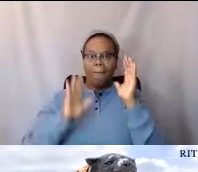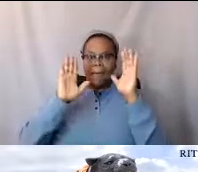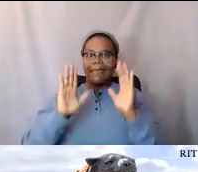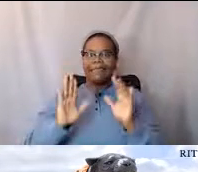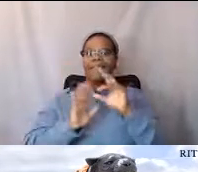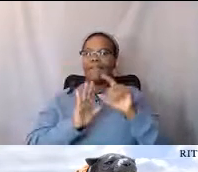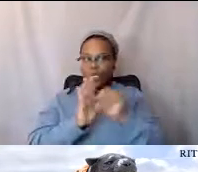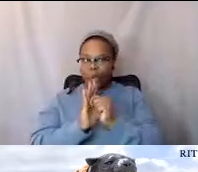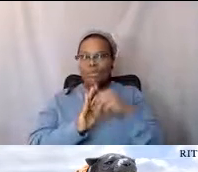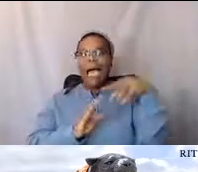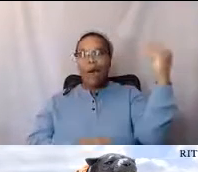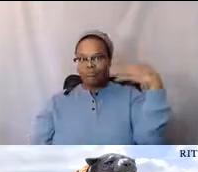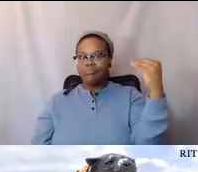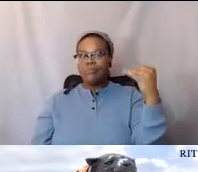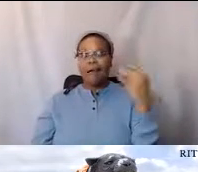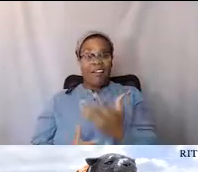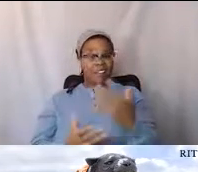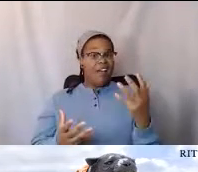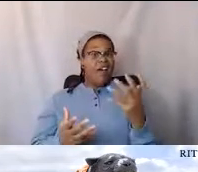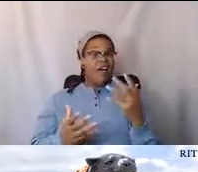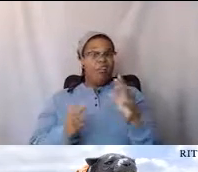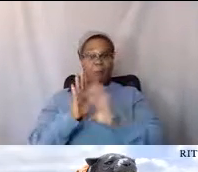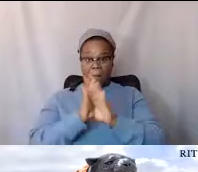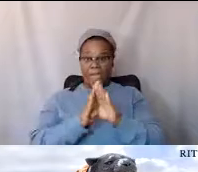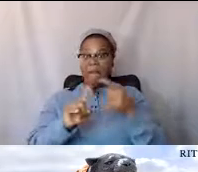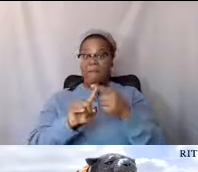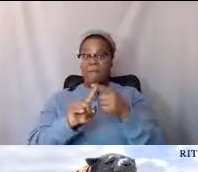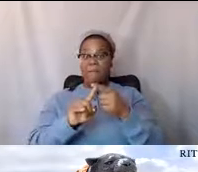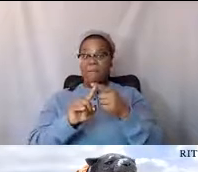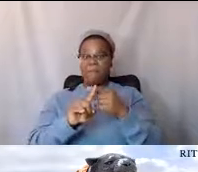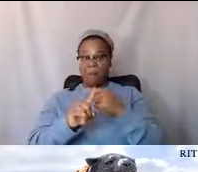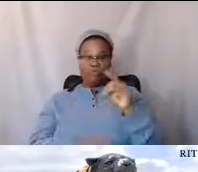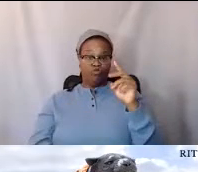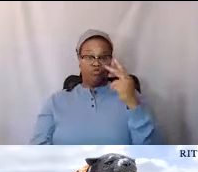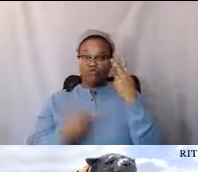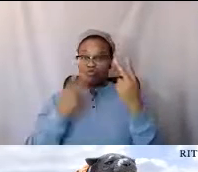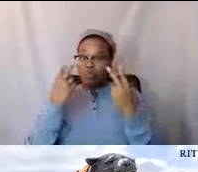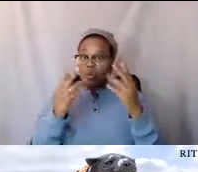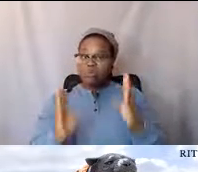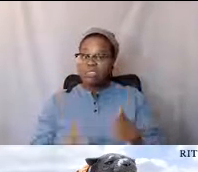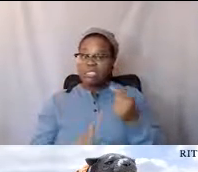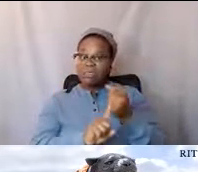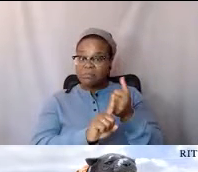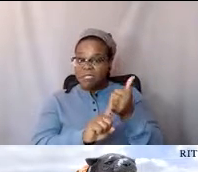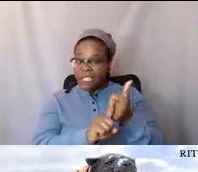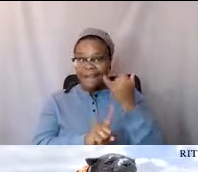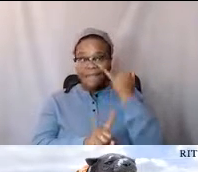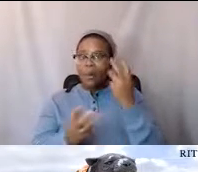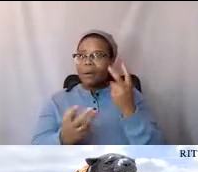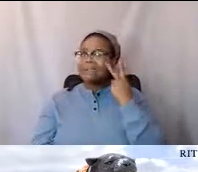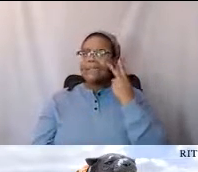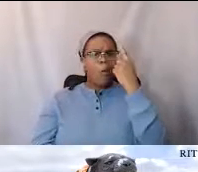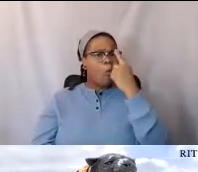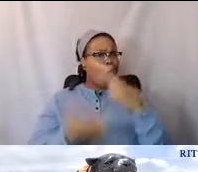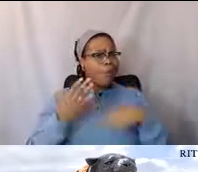videos out there. A lot of them are made by tourists. And I would, you know, if you want to just sort of see what it looks like to come and visit, you can't